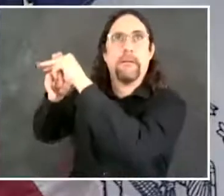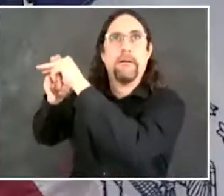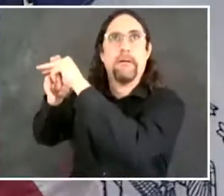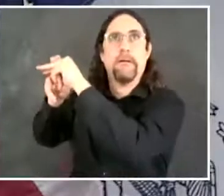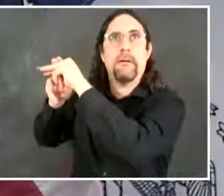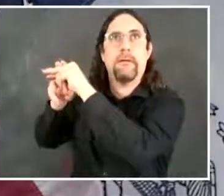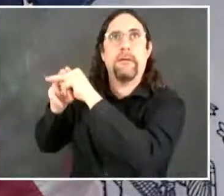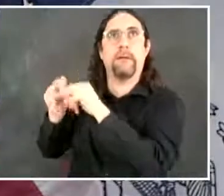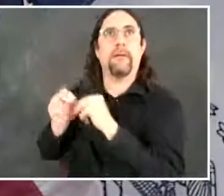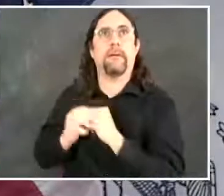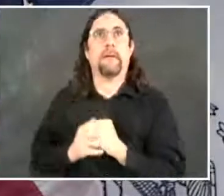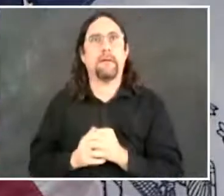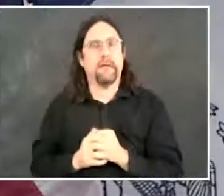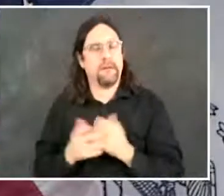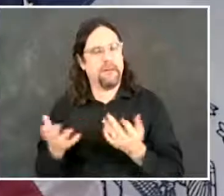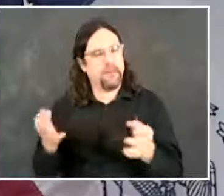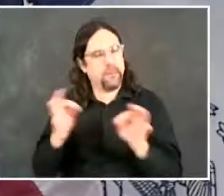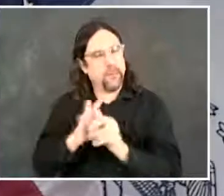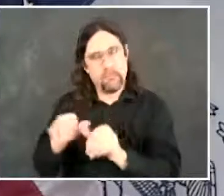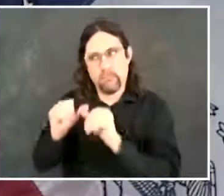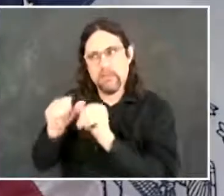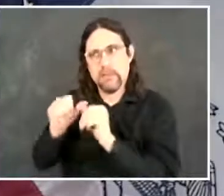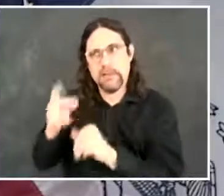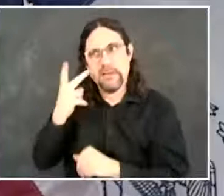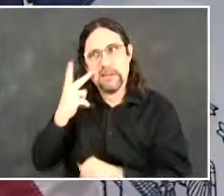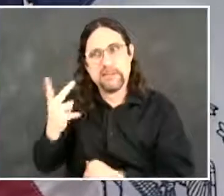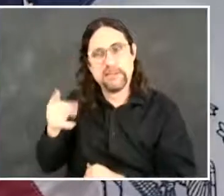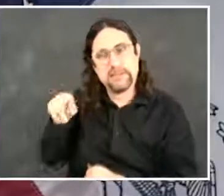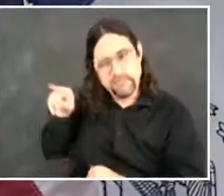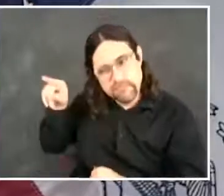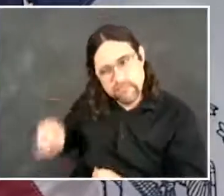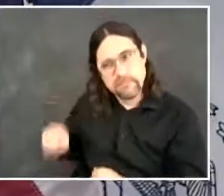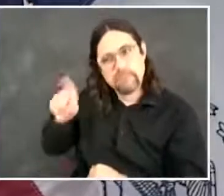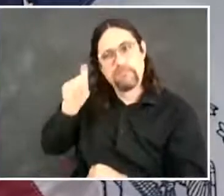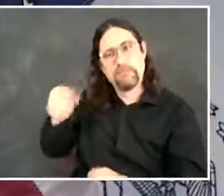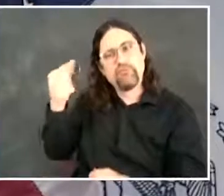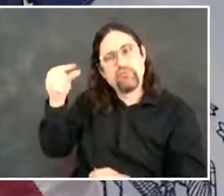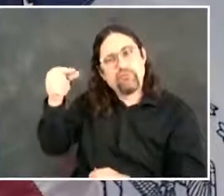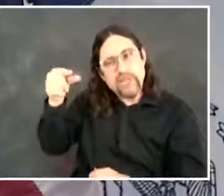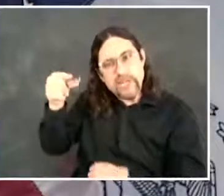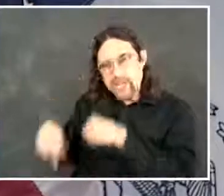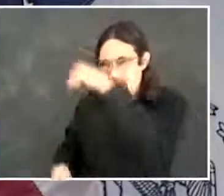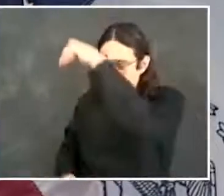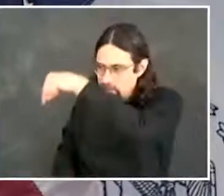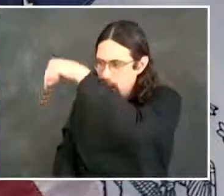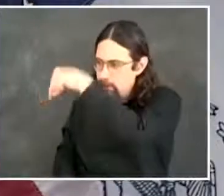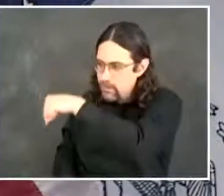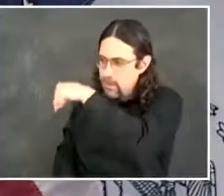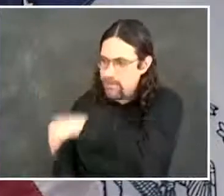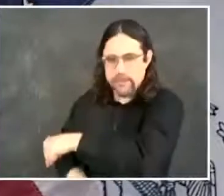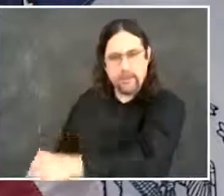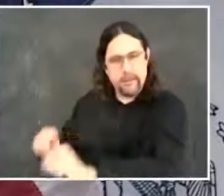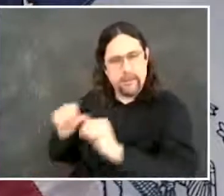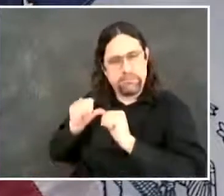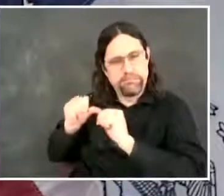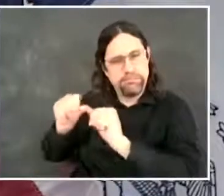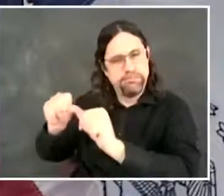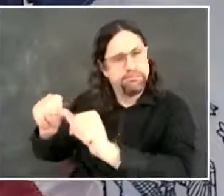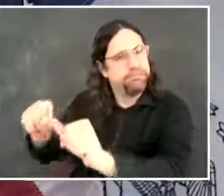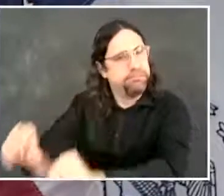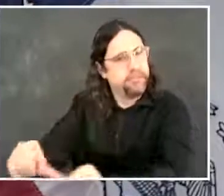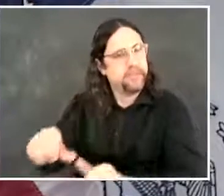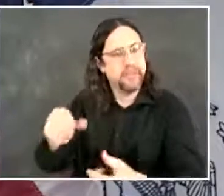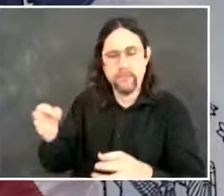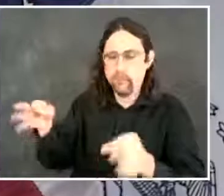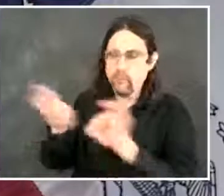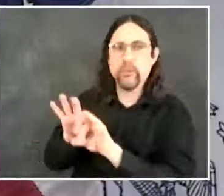we believe in showing you this information and talking about it constantly. There are some other parts of the country that have not done that.